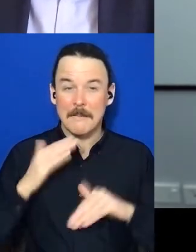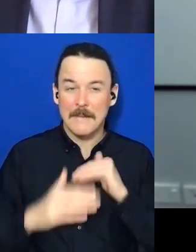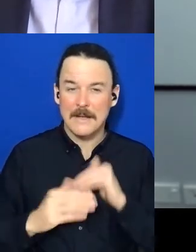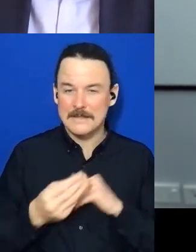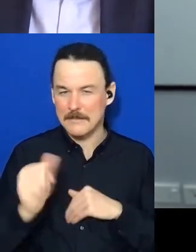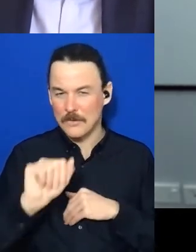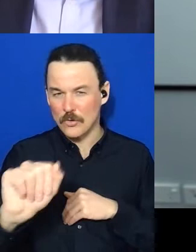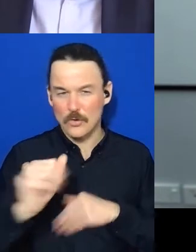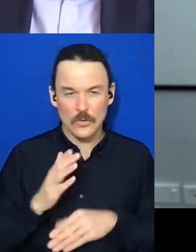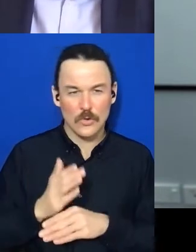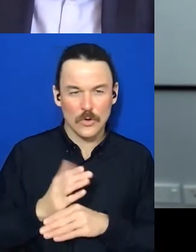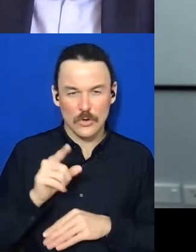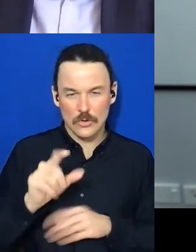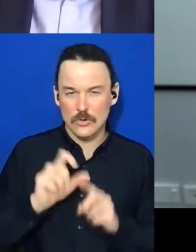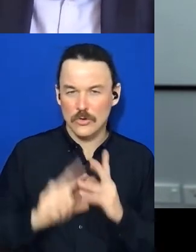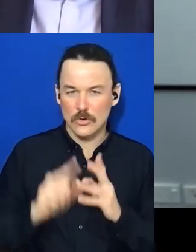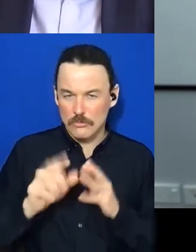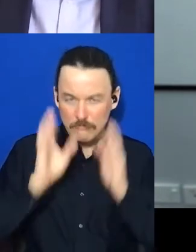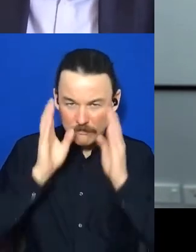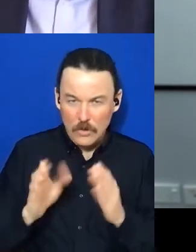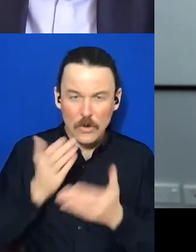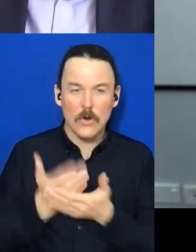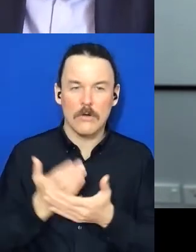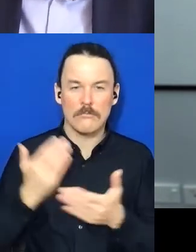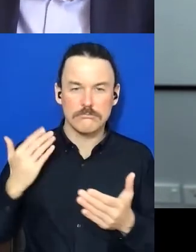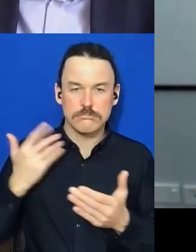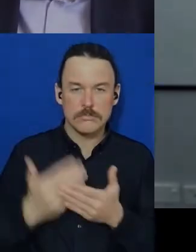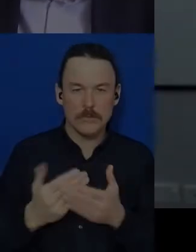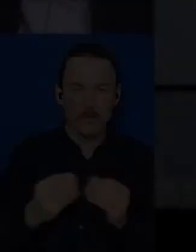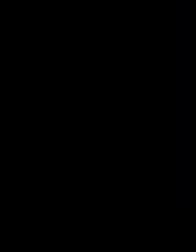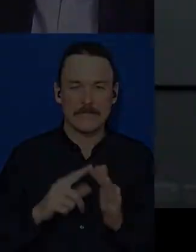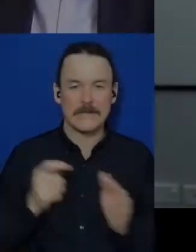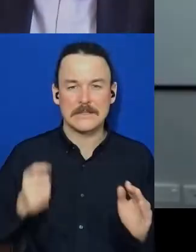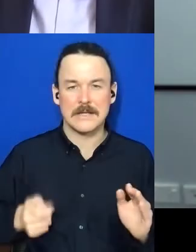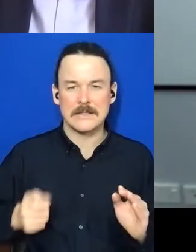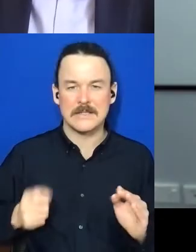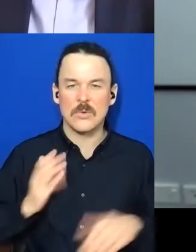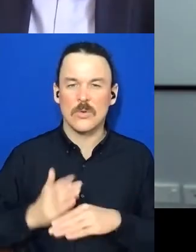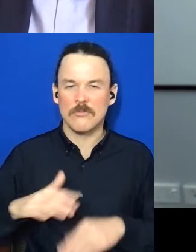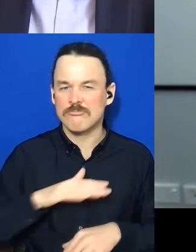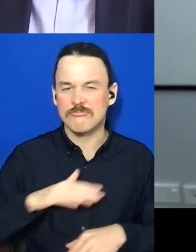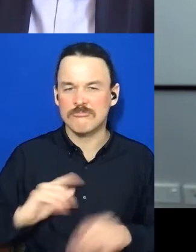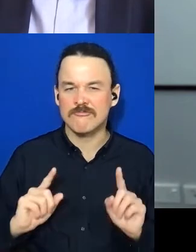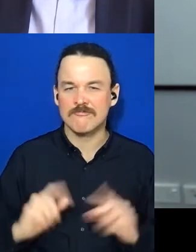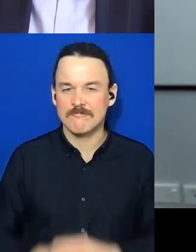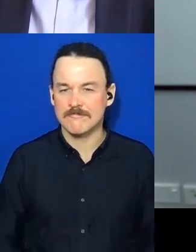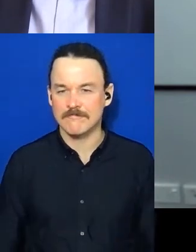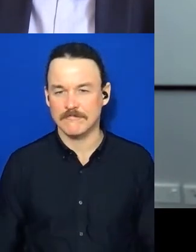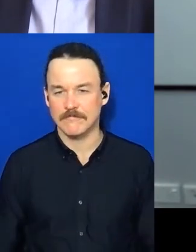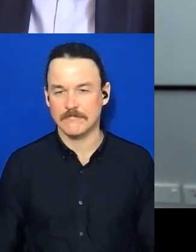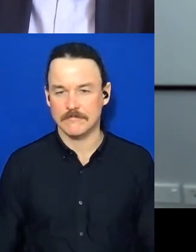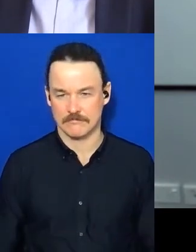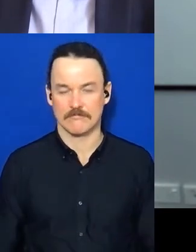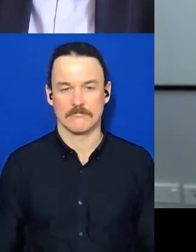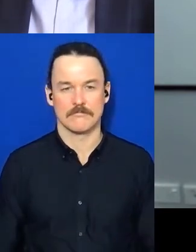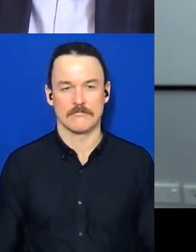you have been focused on in the restorative justice space. Well, I guess to kind of start with, can